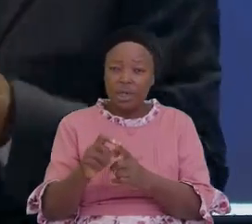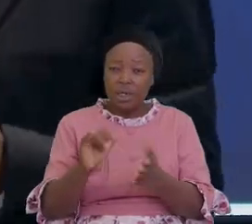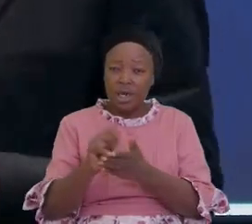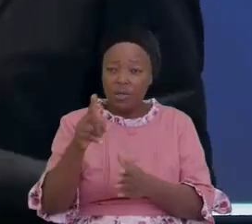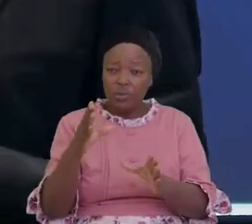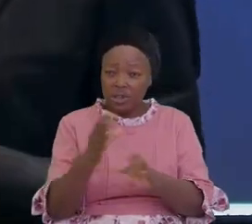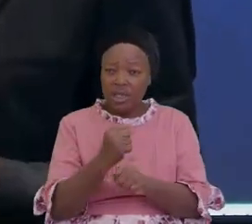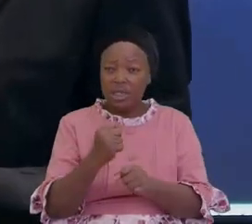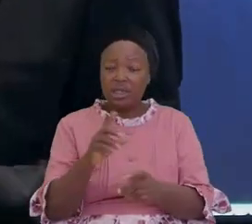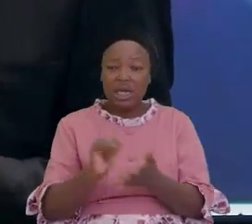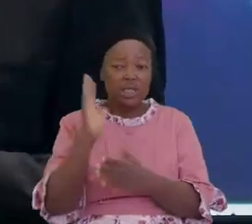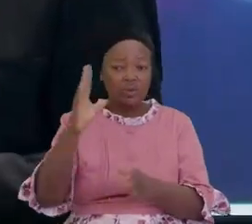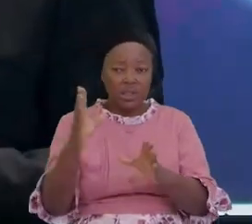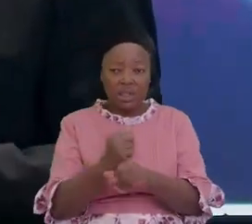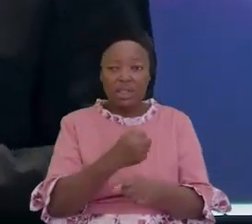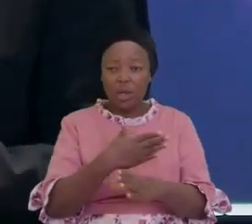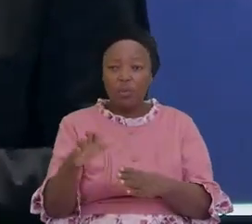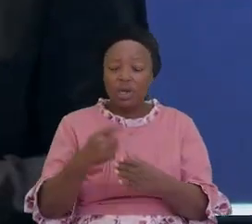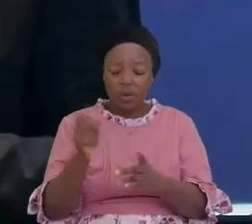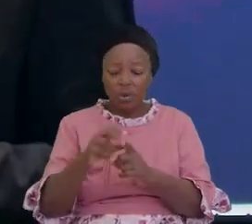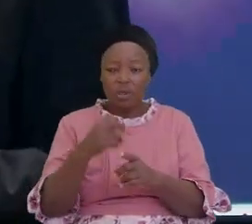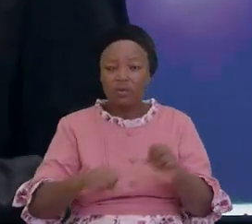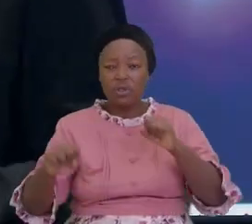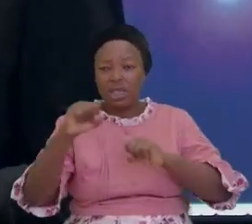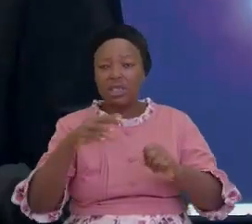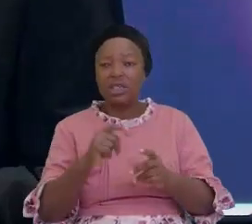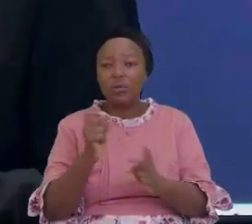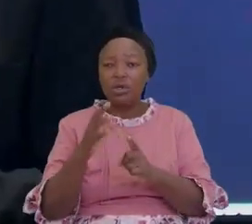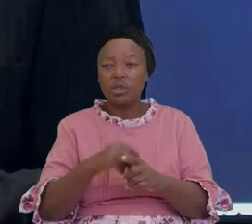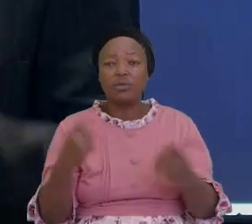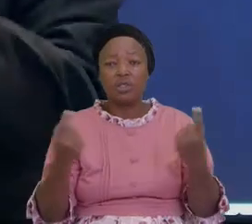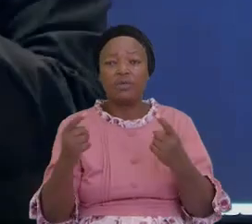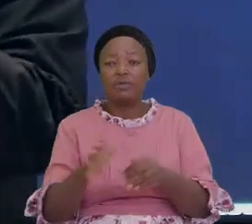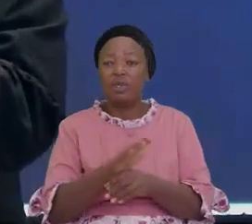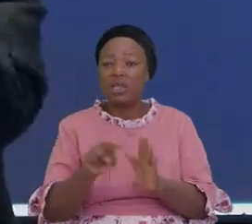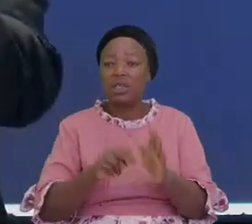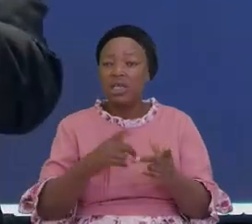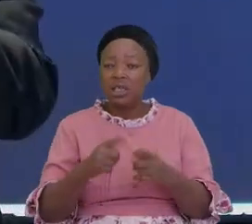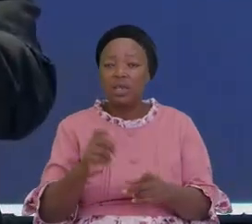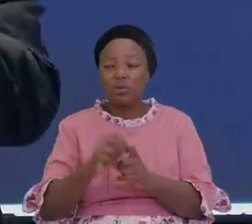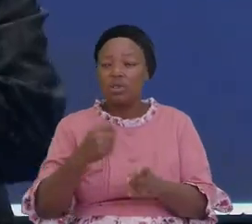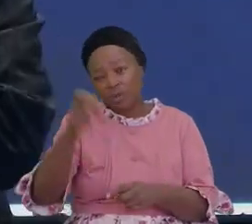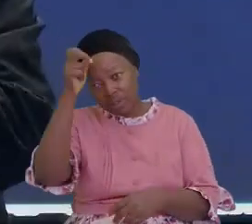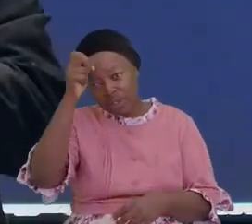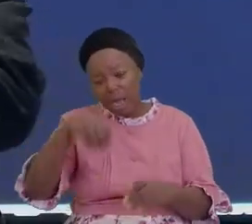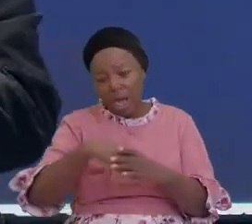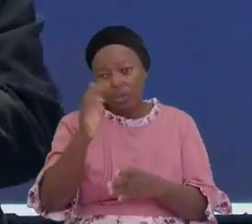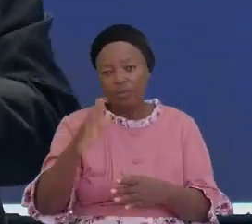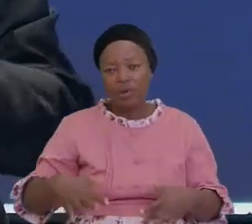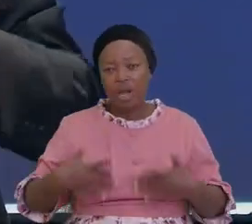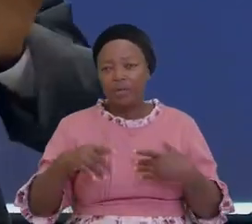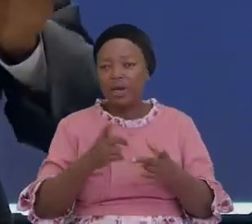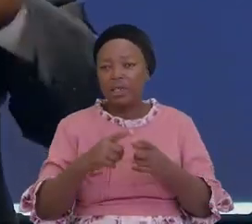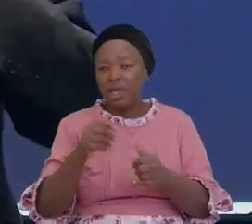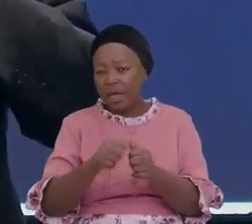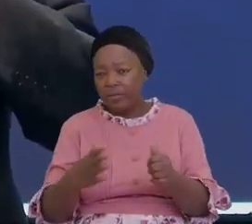away the words of society, the words of sinfulness, and the words of Satan out of your life. And everything